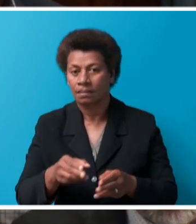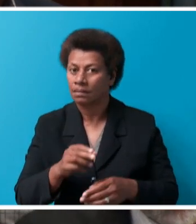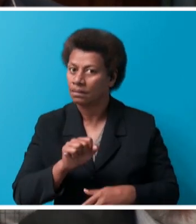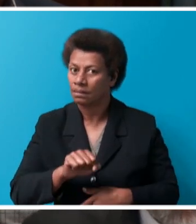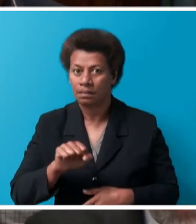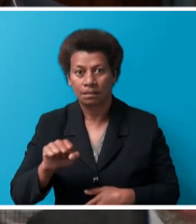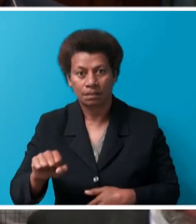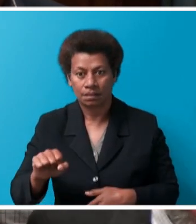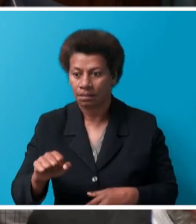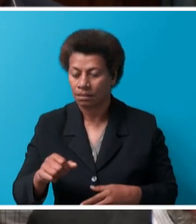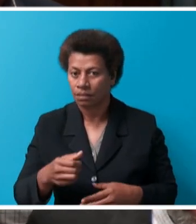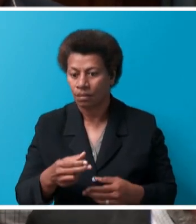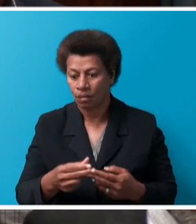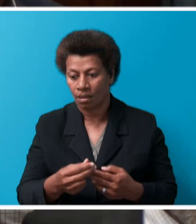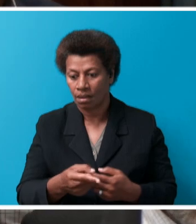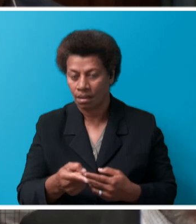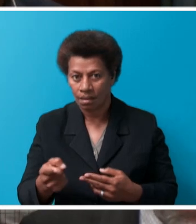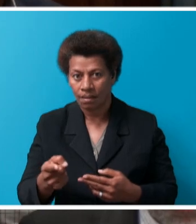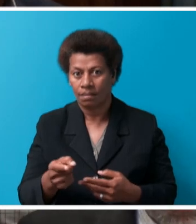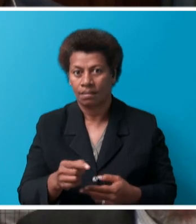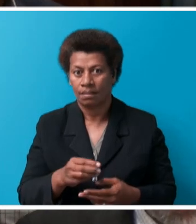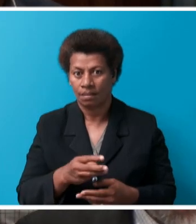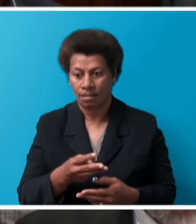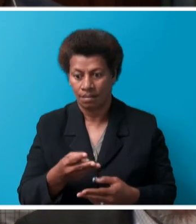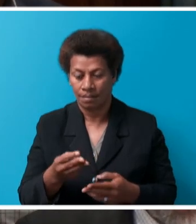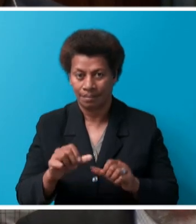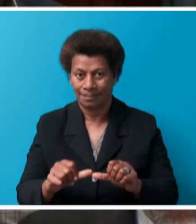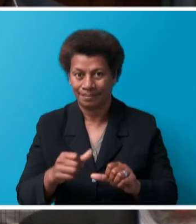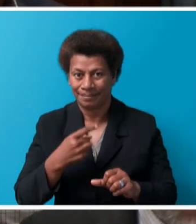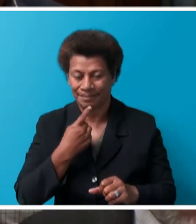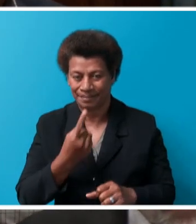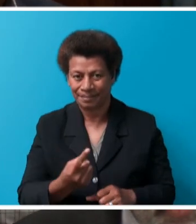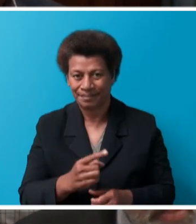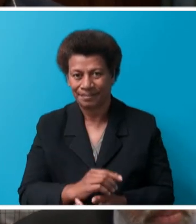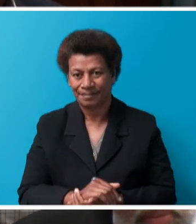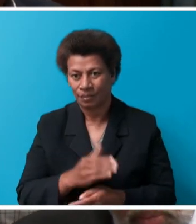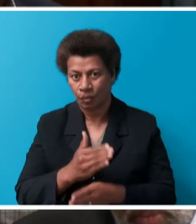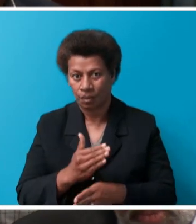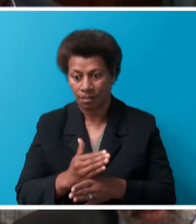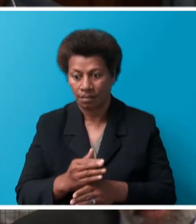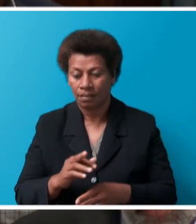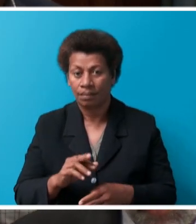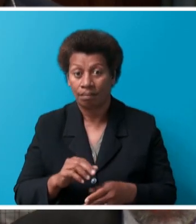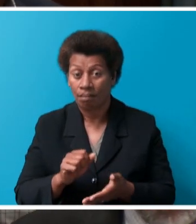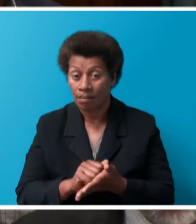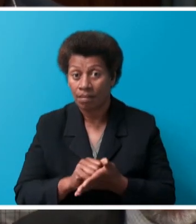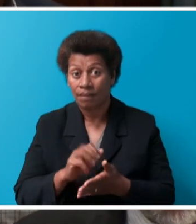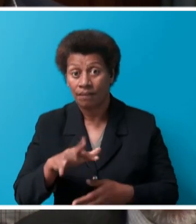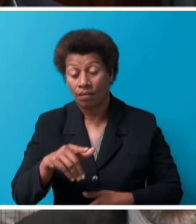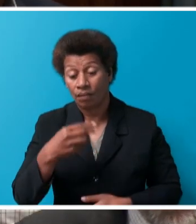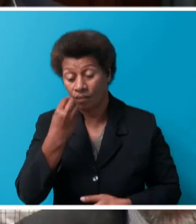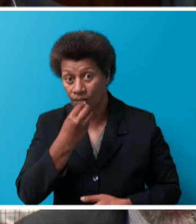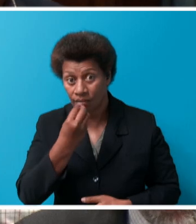We will act decisively to strengthen food security, empower farmers, and drive